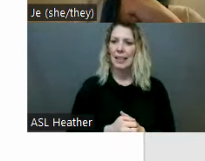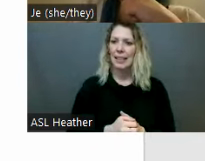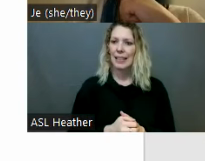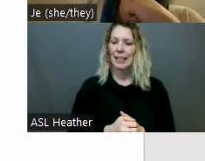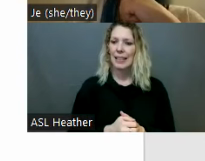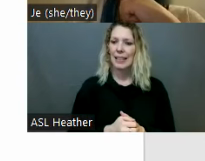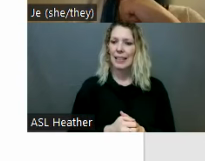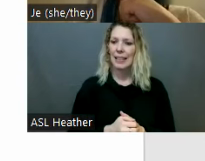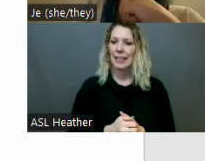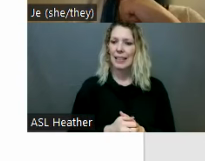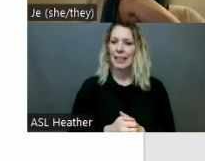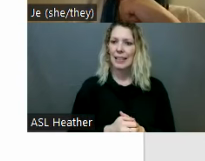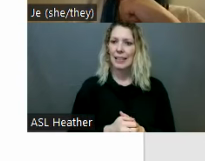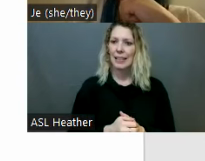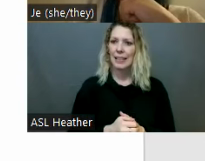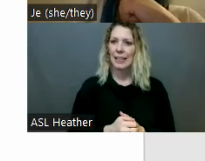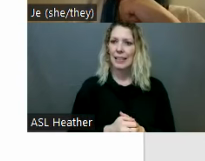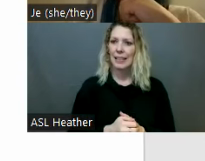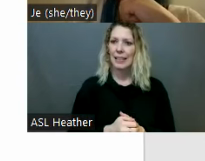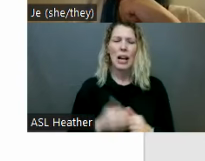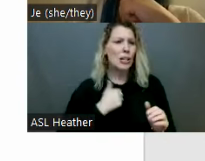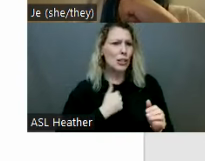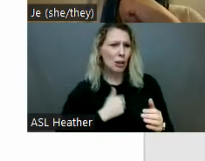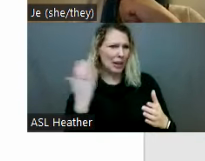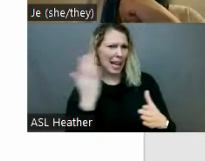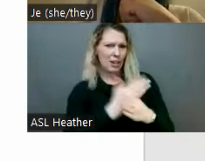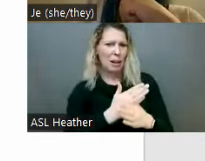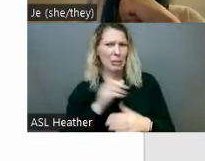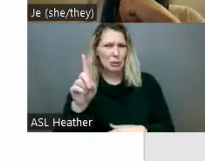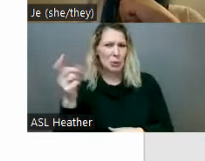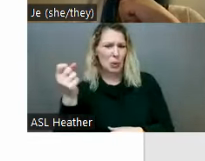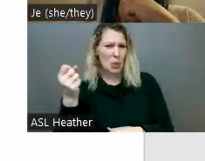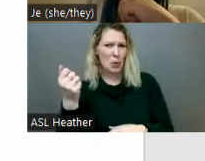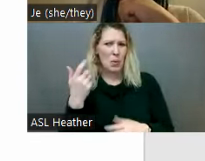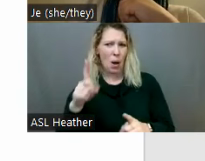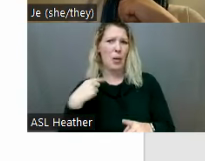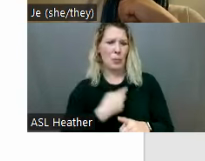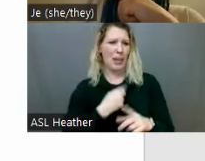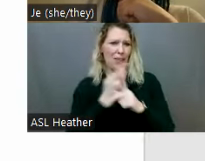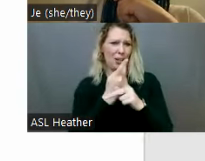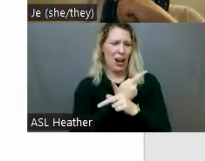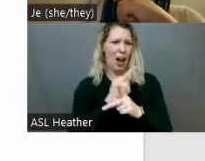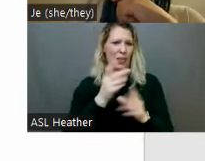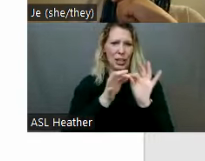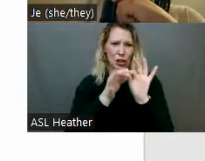Bear with us Yeah. just a second. Okay. So sorry to interrupt. Just bear with us a moment while we get the interpretation channel